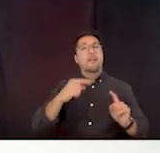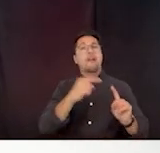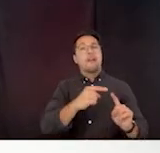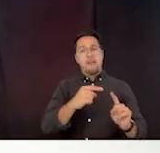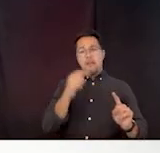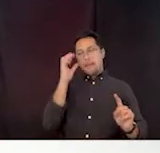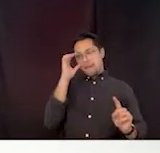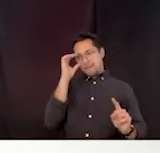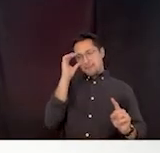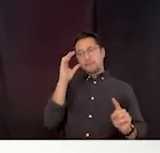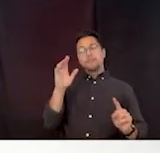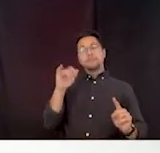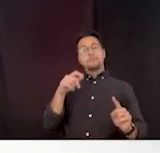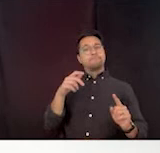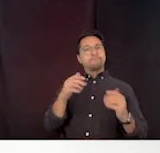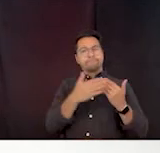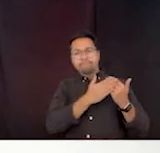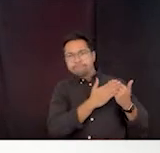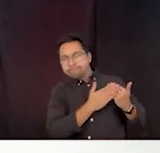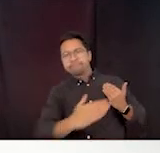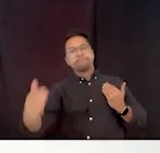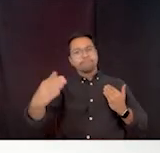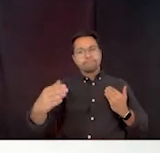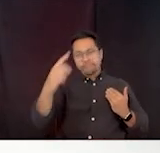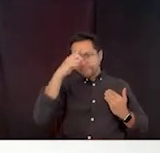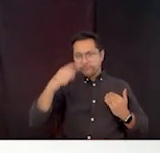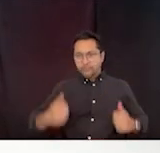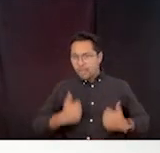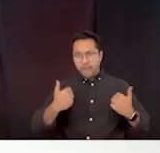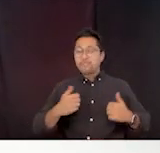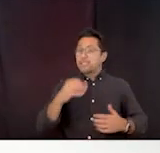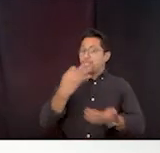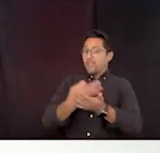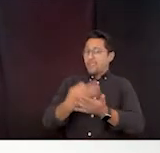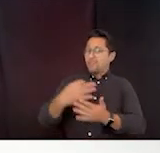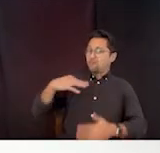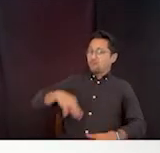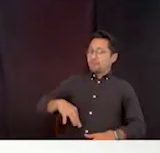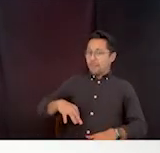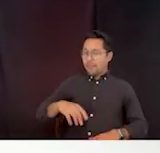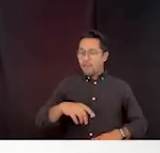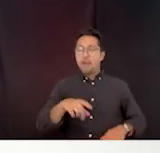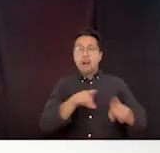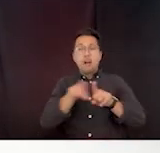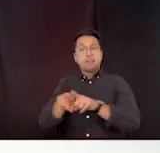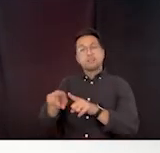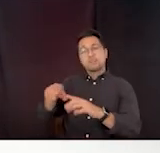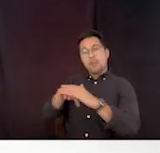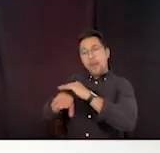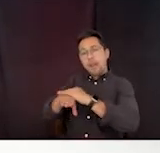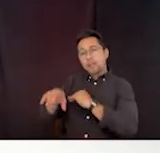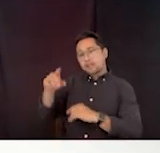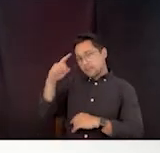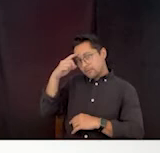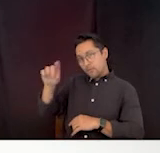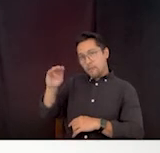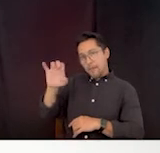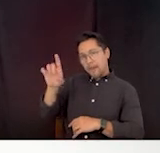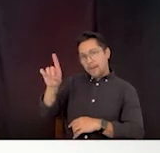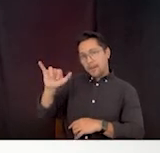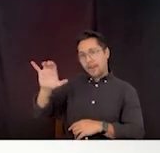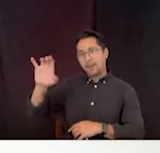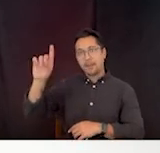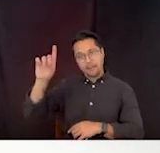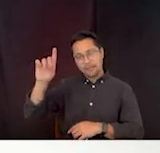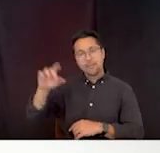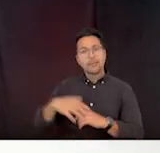is a lifelong benefit, a financial benefit, as well as access to Medicaid to persons with disabilities.